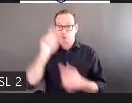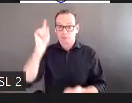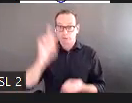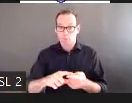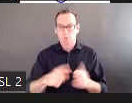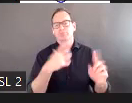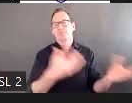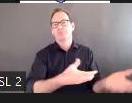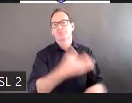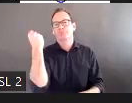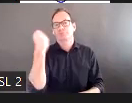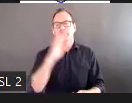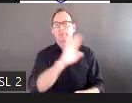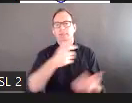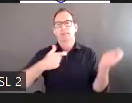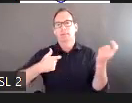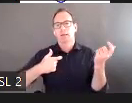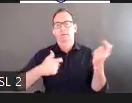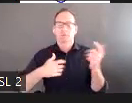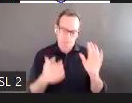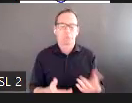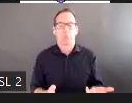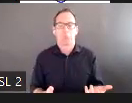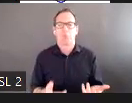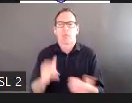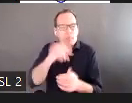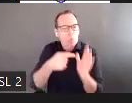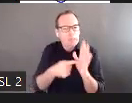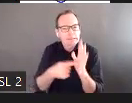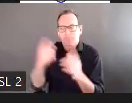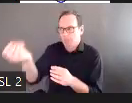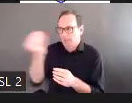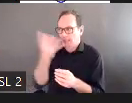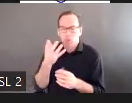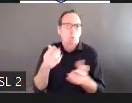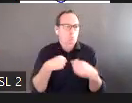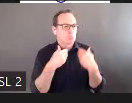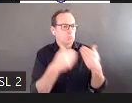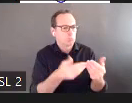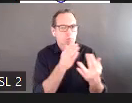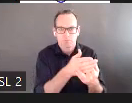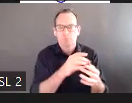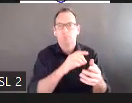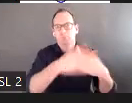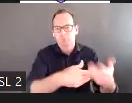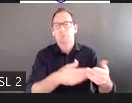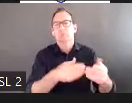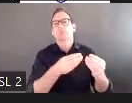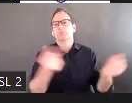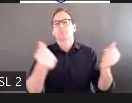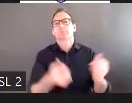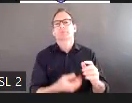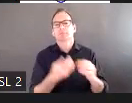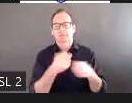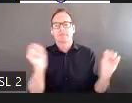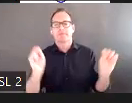depending on risk, that's how we can work with stakeholders. Our check wells, so we get people saying, I haven't seen Mrs.